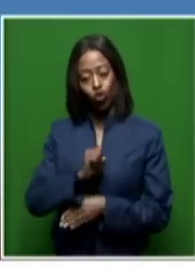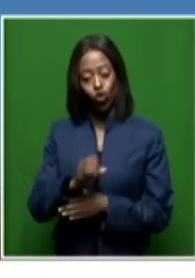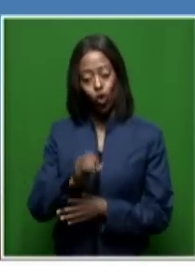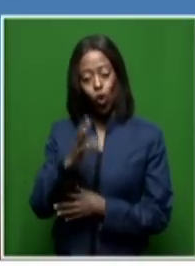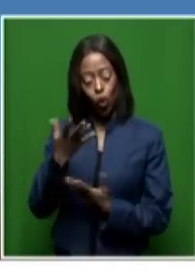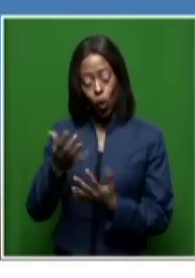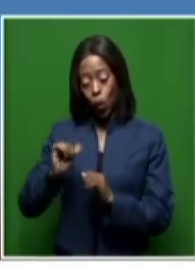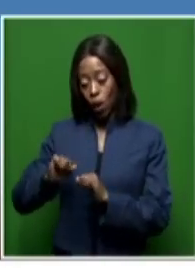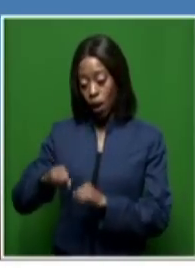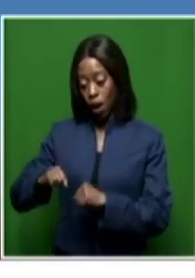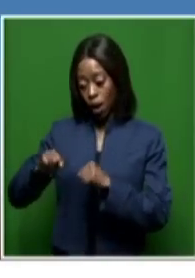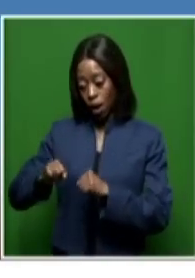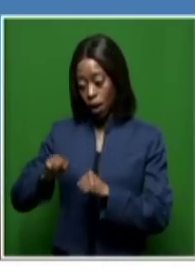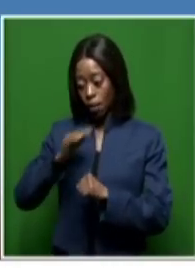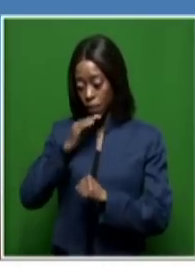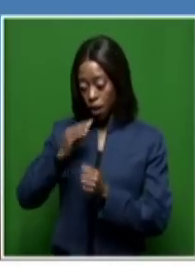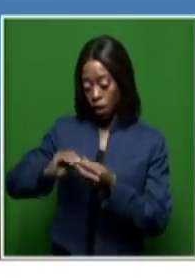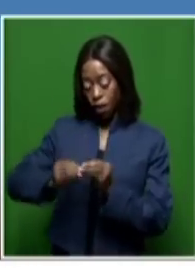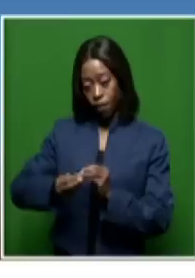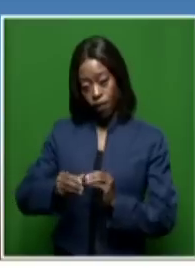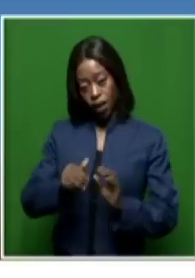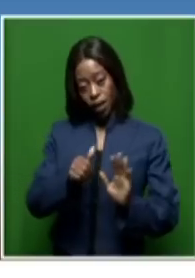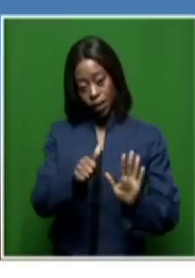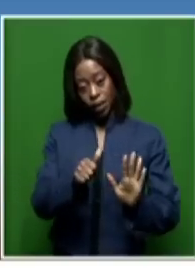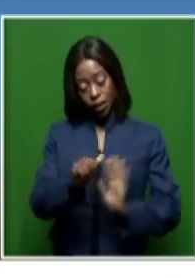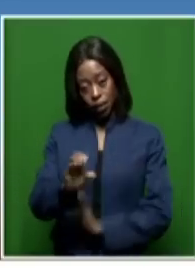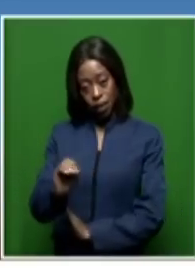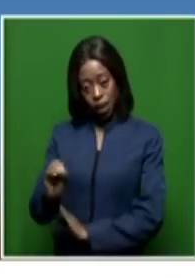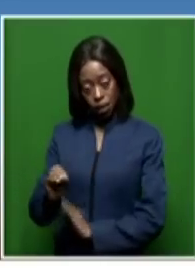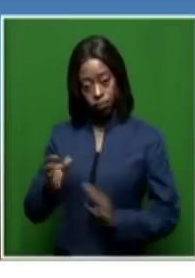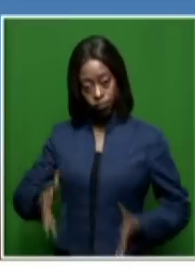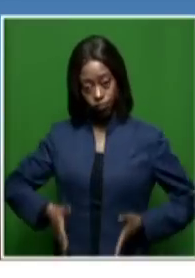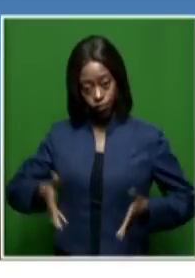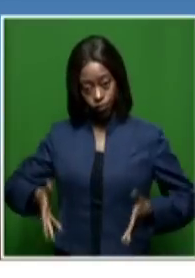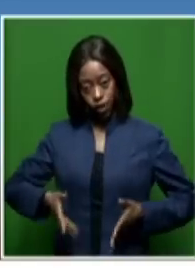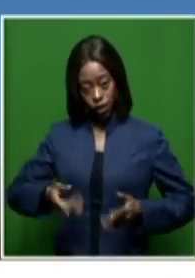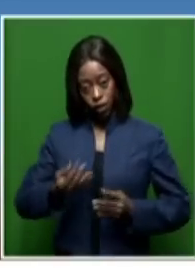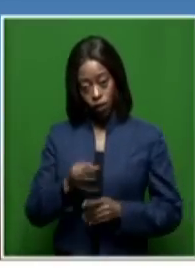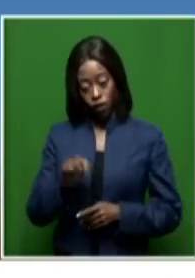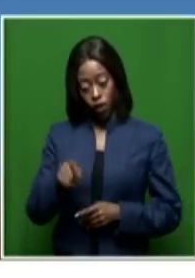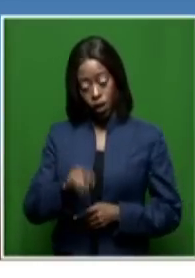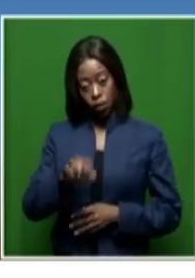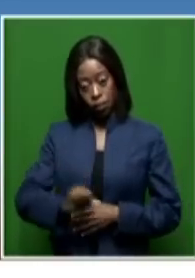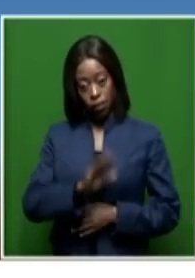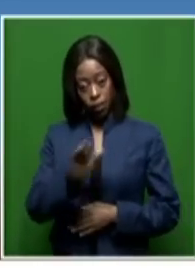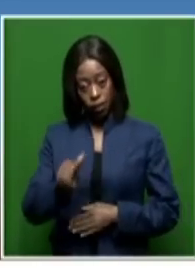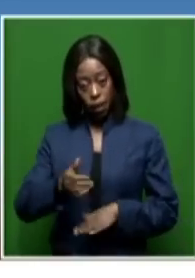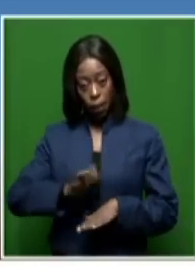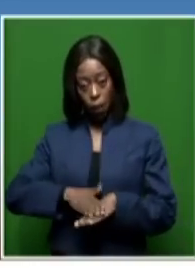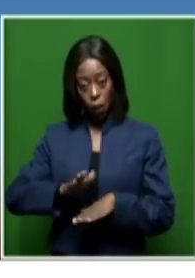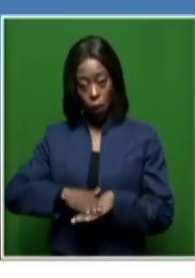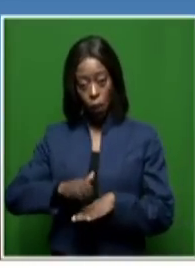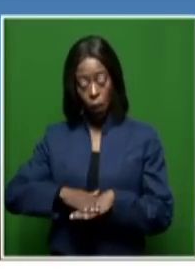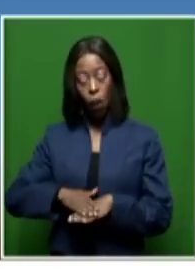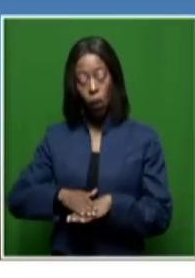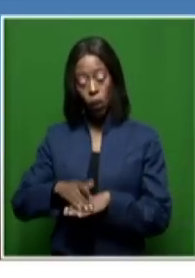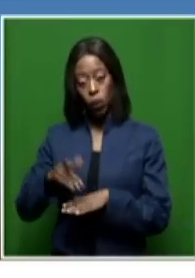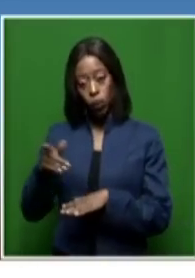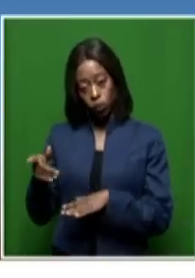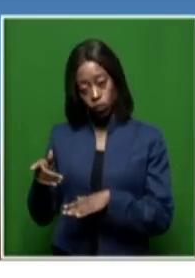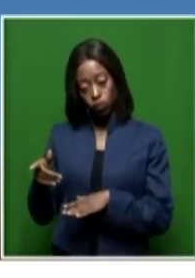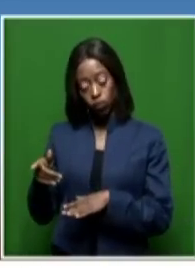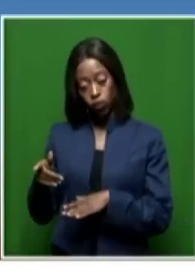our agreement is to produce 600 trains for South Africa, particularly for passenger rail rolling